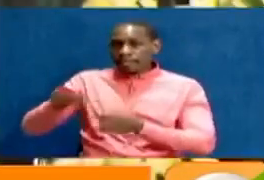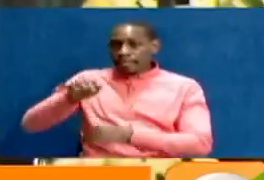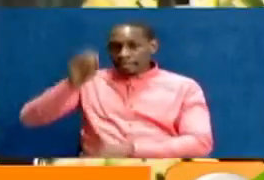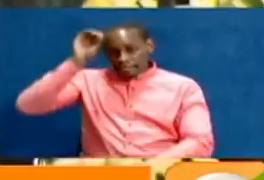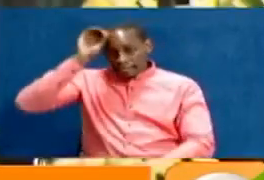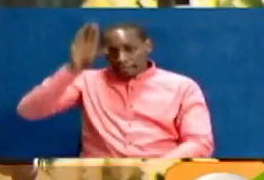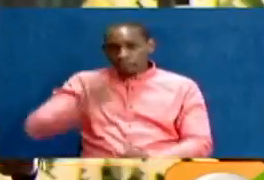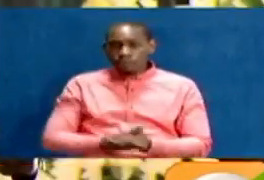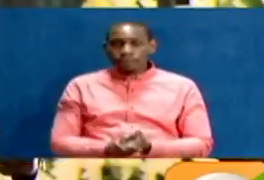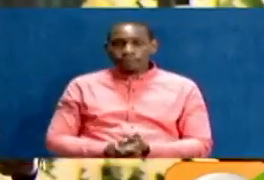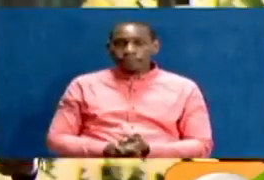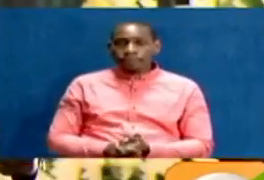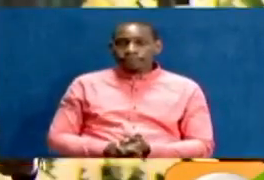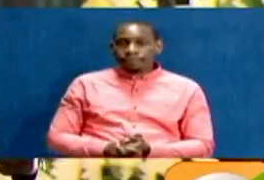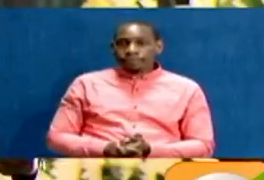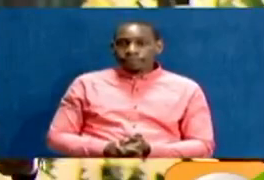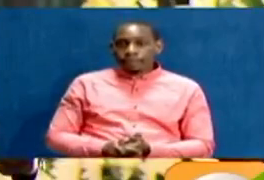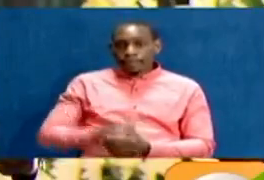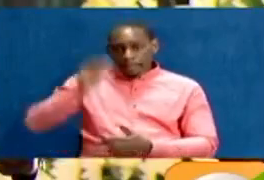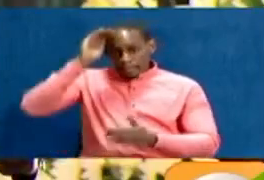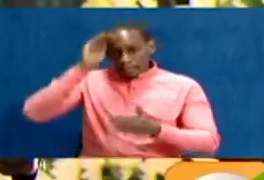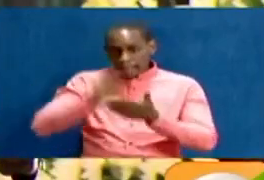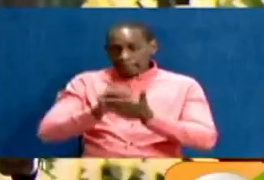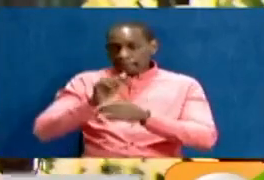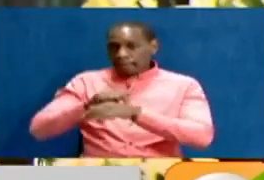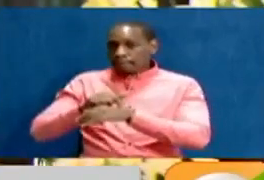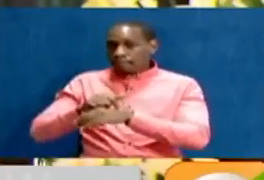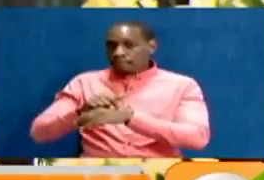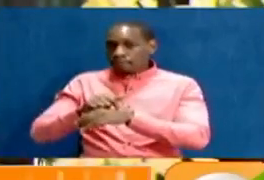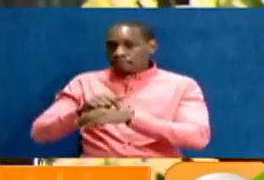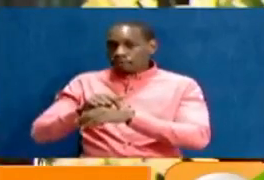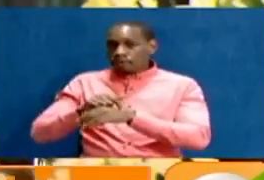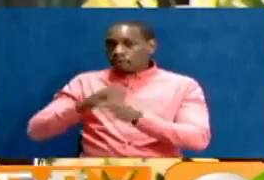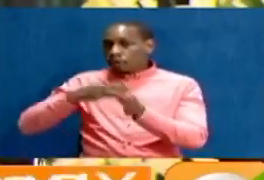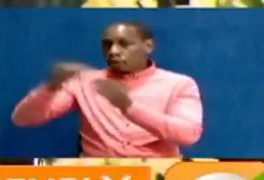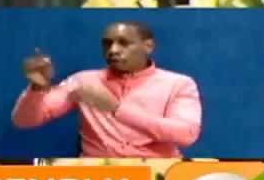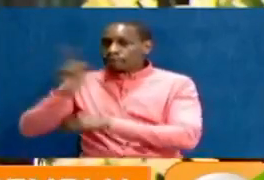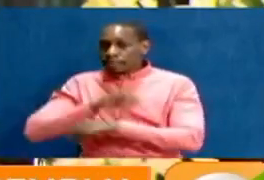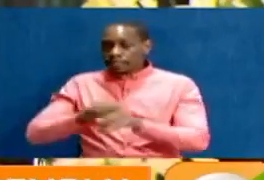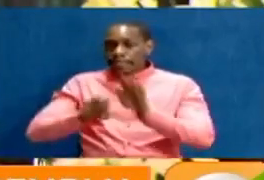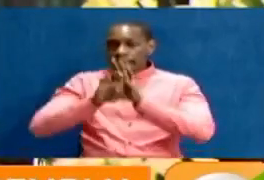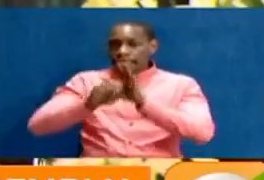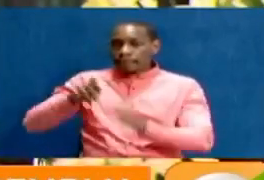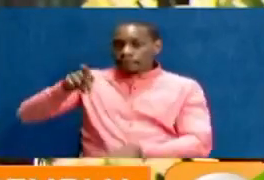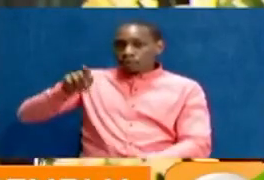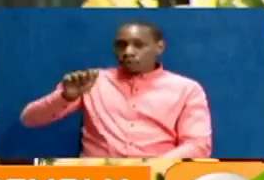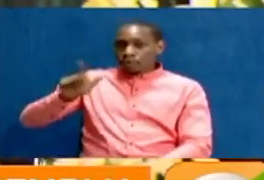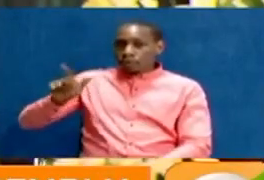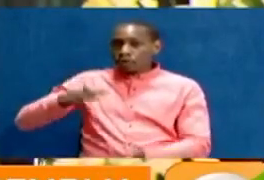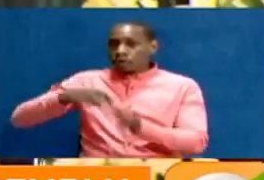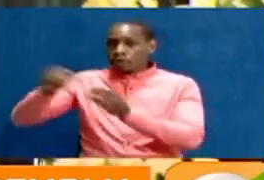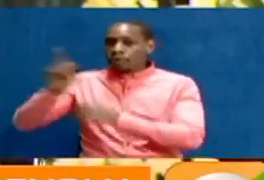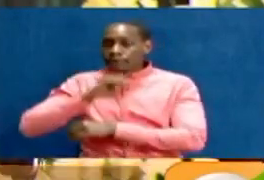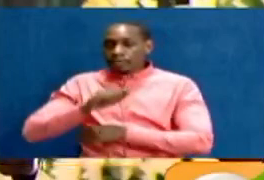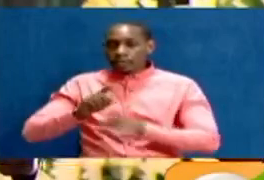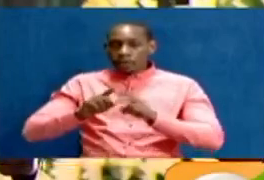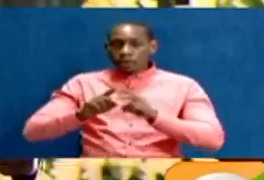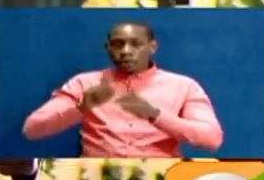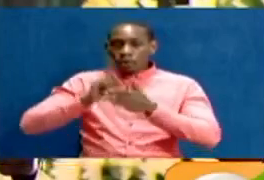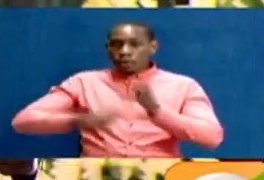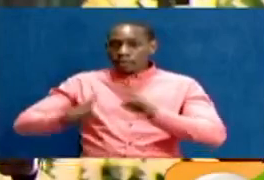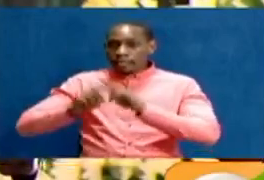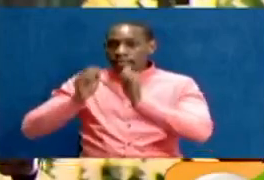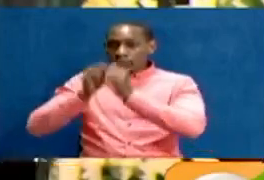Kiambu. And I believe even when we are long gone, like Paul has left us, what we started with